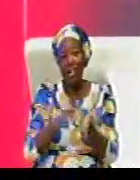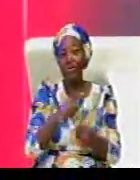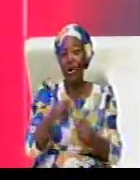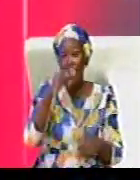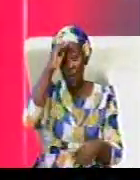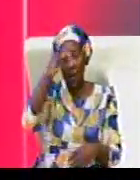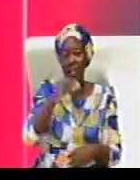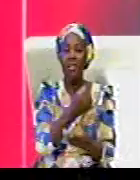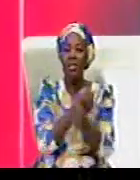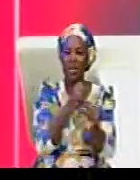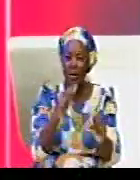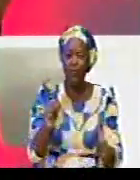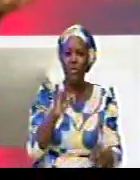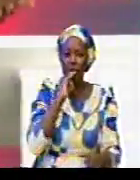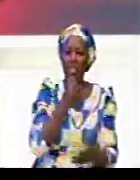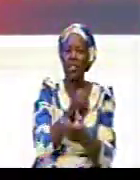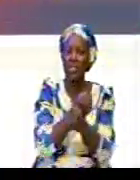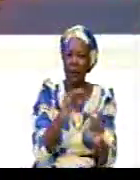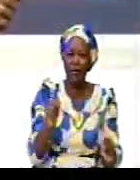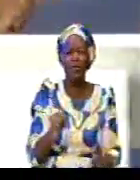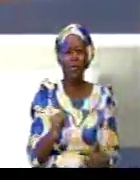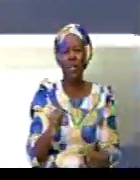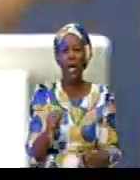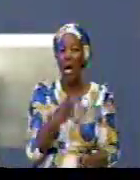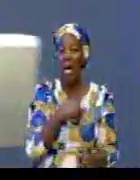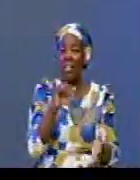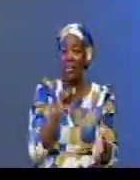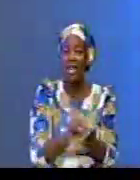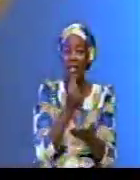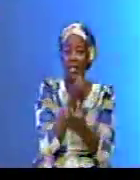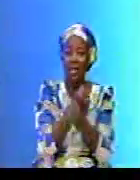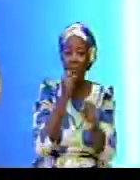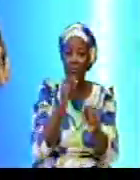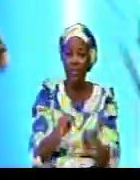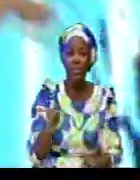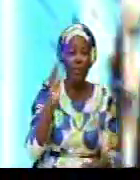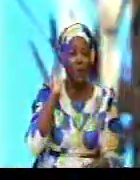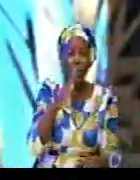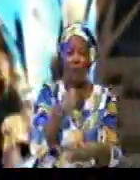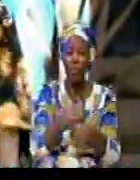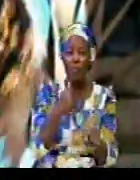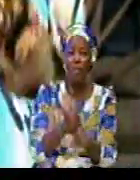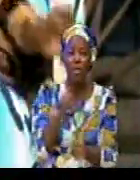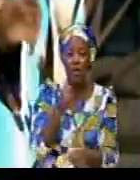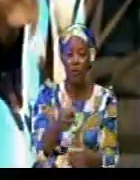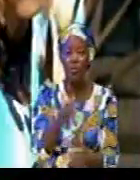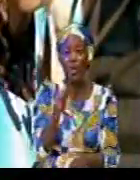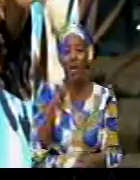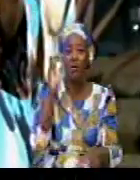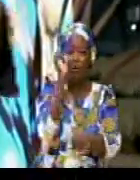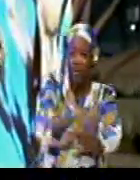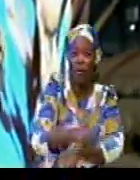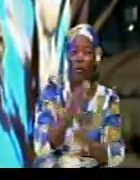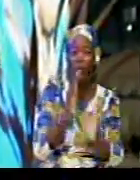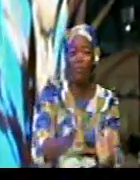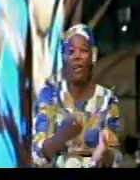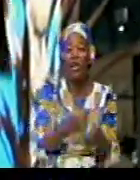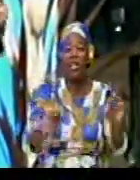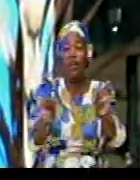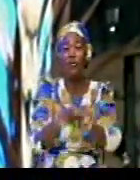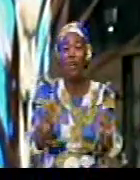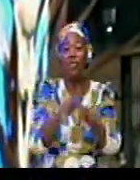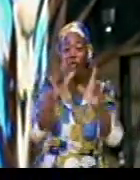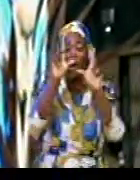born again, you are a woman. If you are born again, you are a man. Salvation is salvation, and that salvation